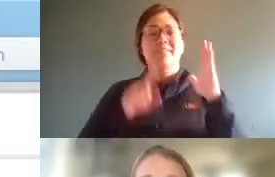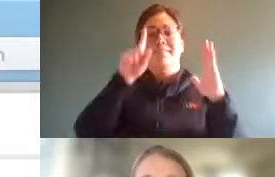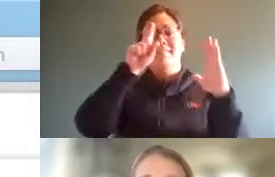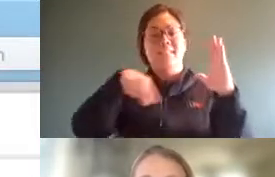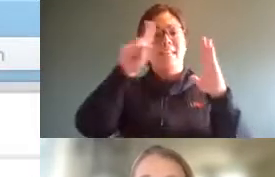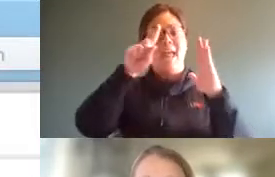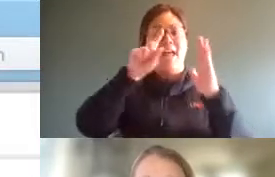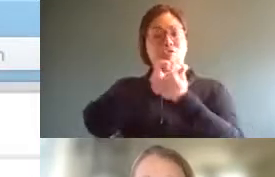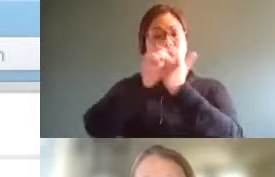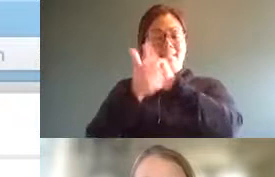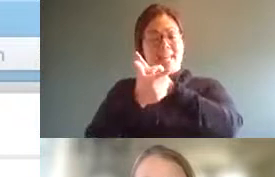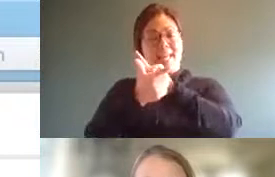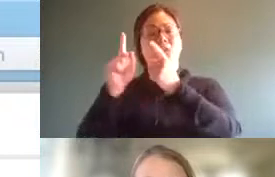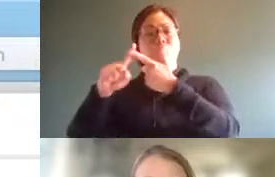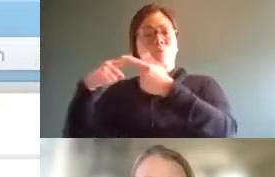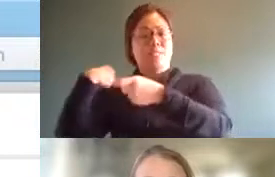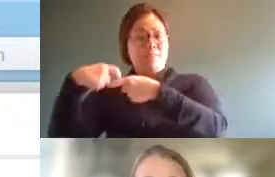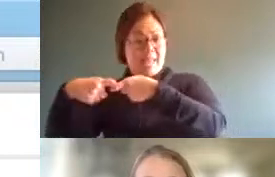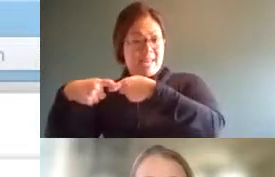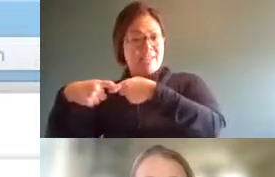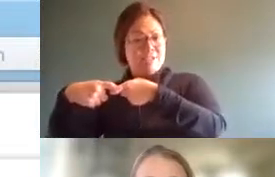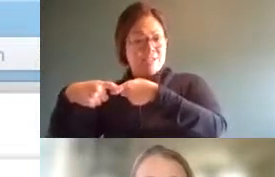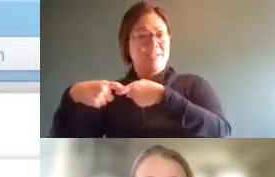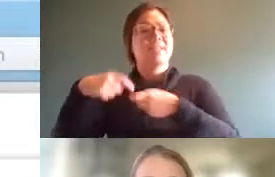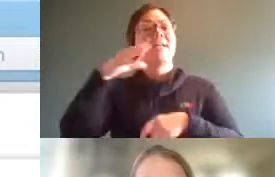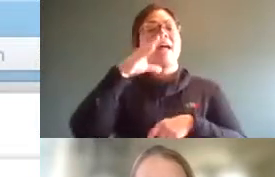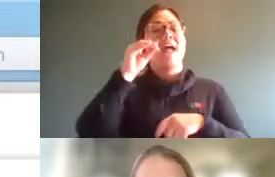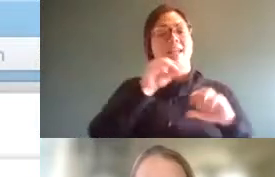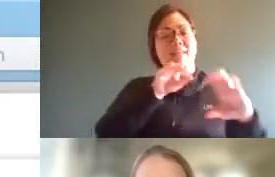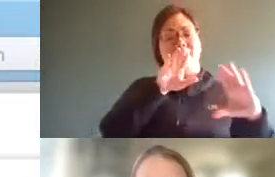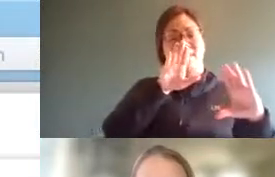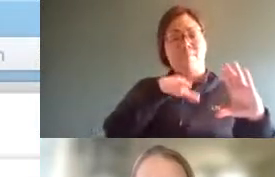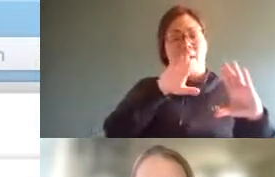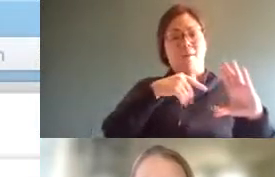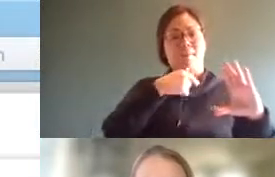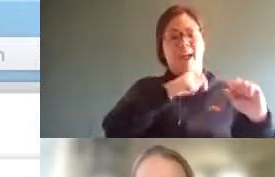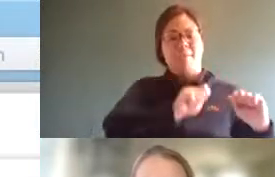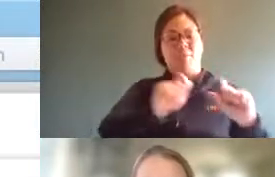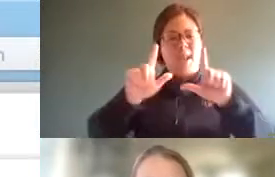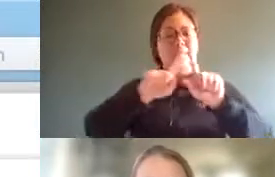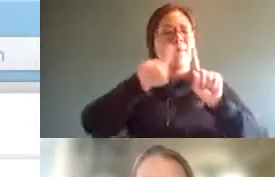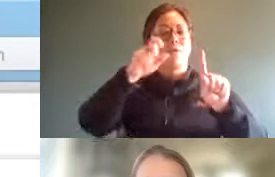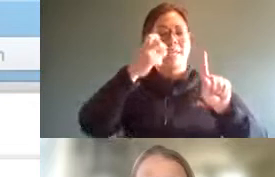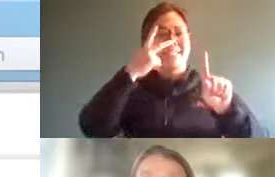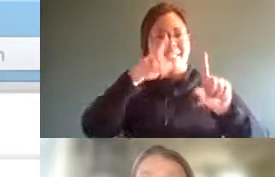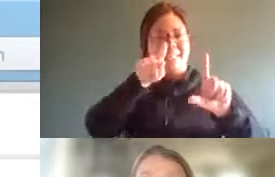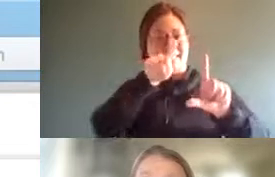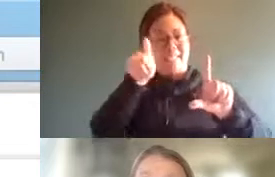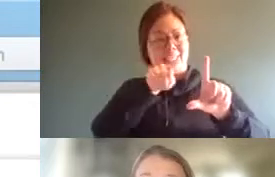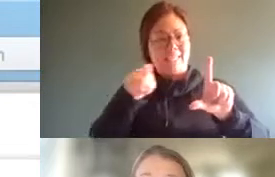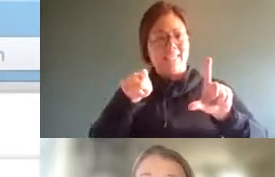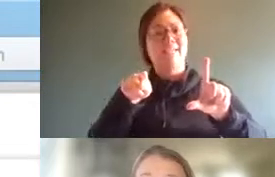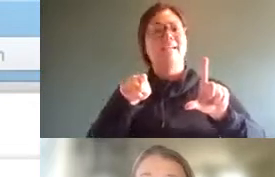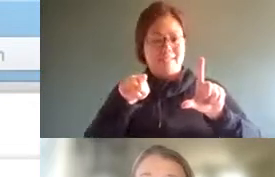marketing poster into Spanish as well. And then here, I've blown this up, but you've got this listed here, and it's